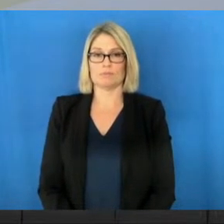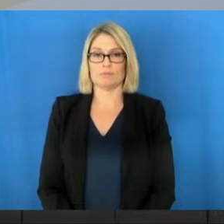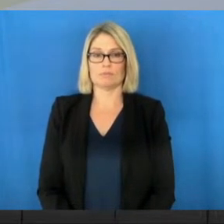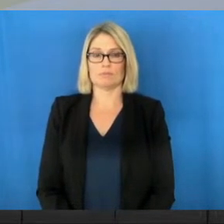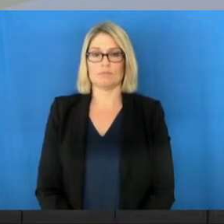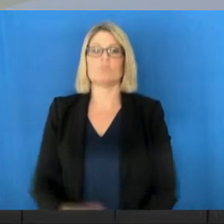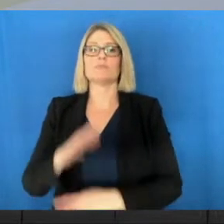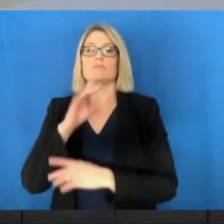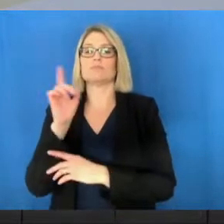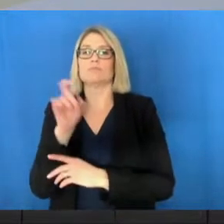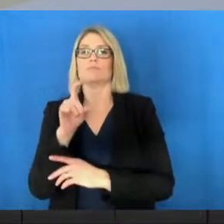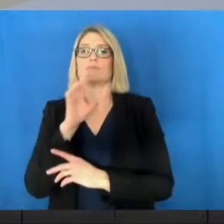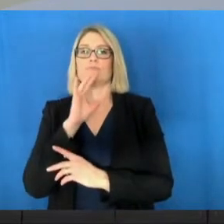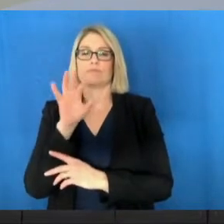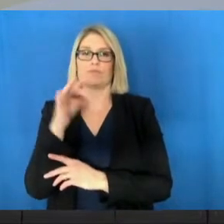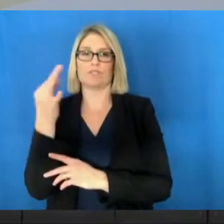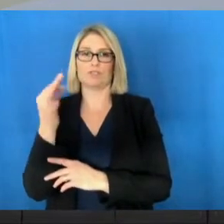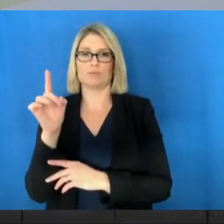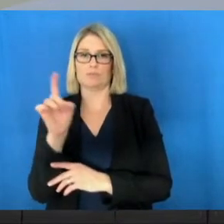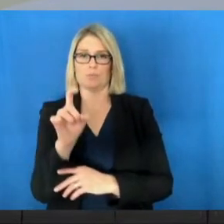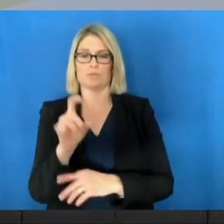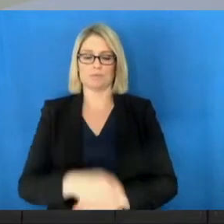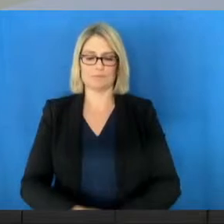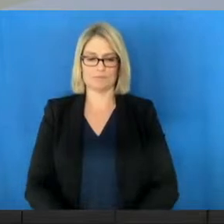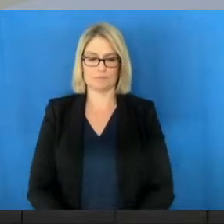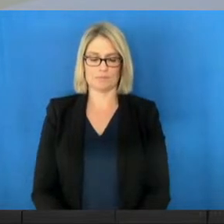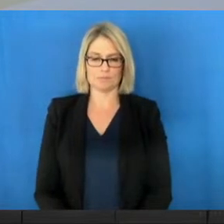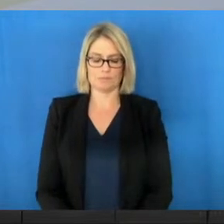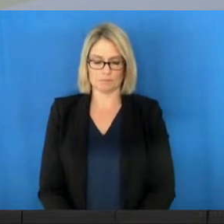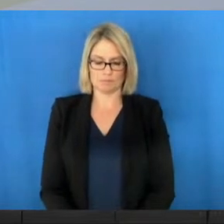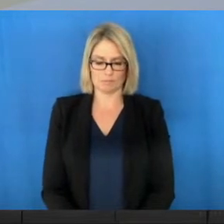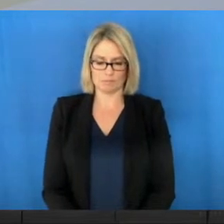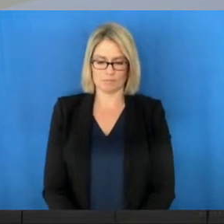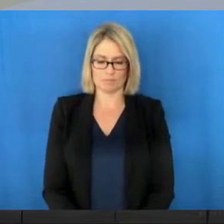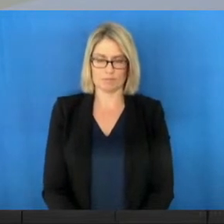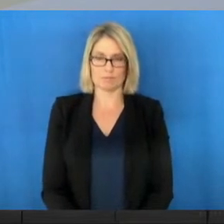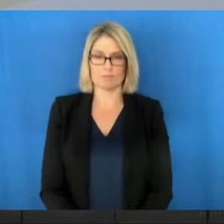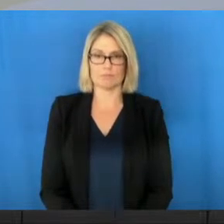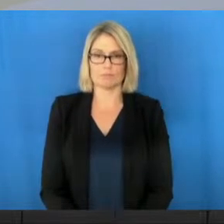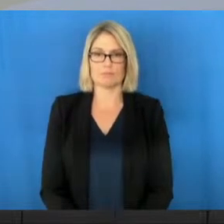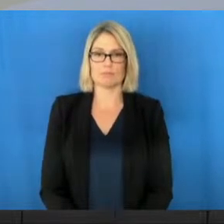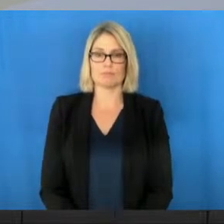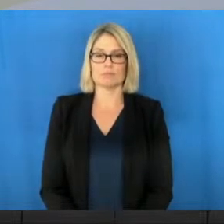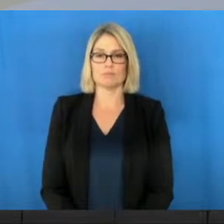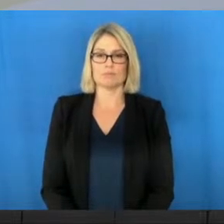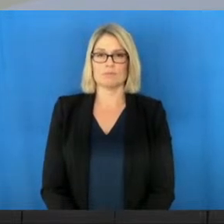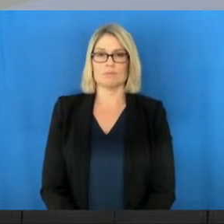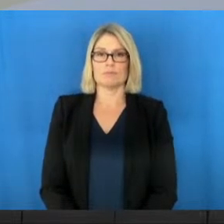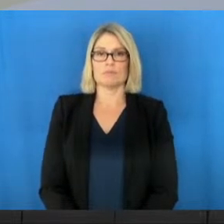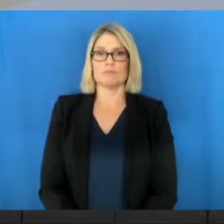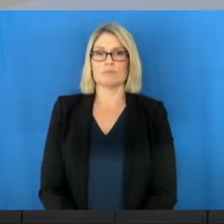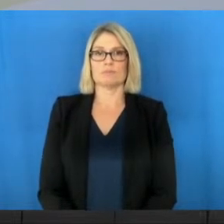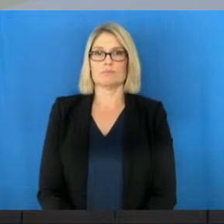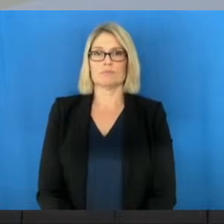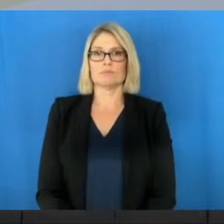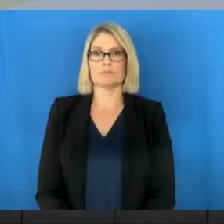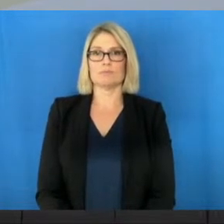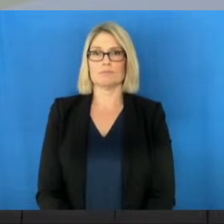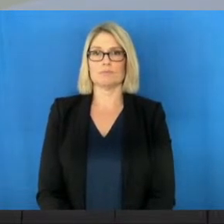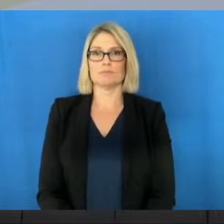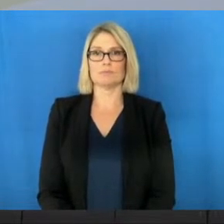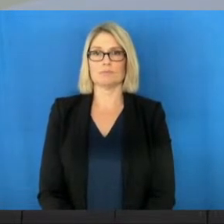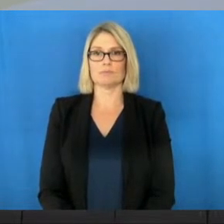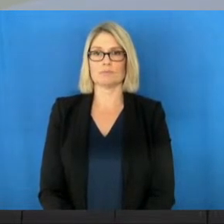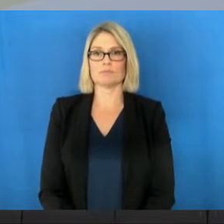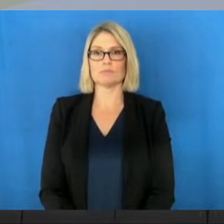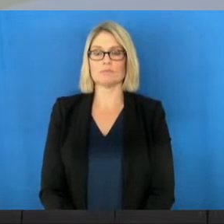Bonjour, docteur Morrison. J'avais une question par rapport à l'isolement et la situation globale au